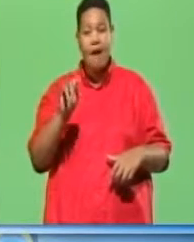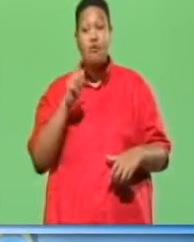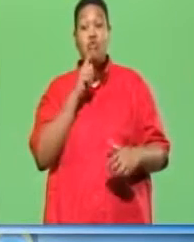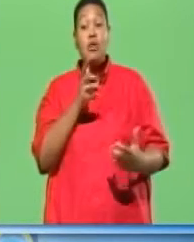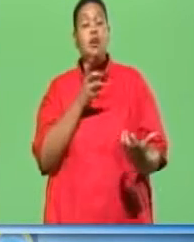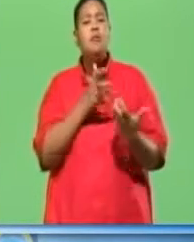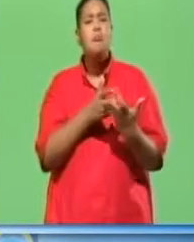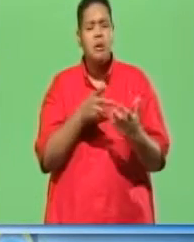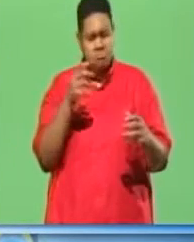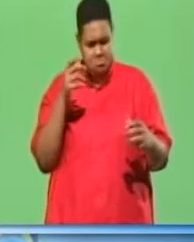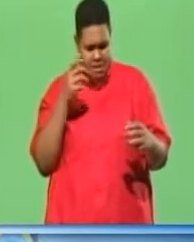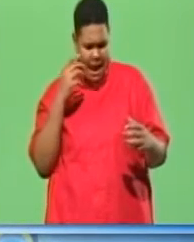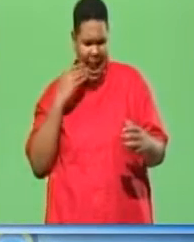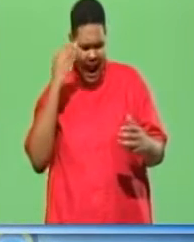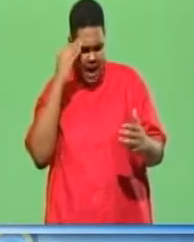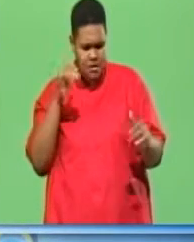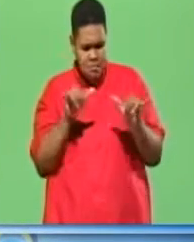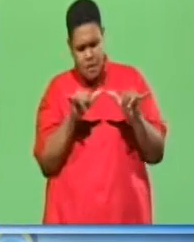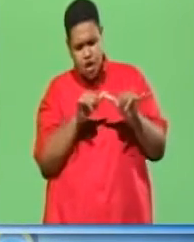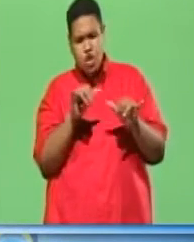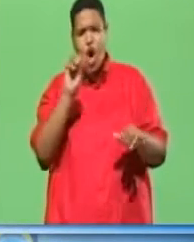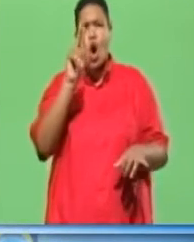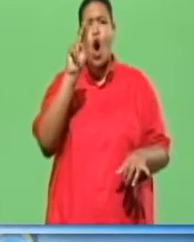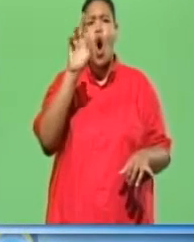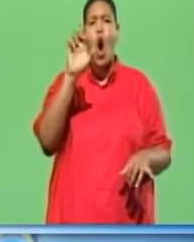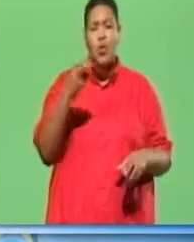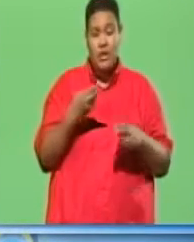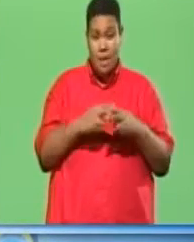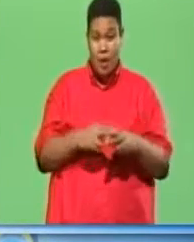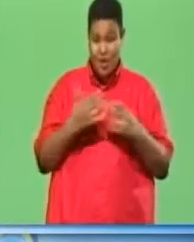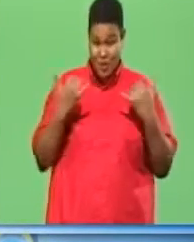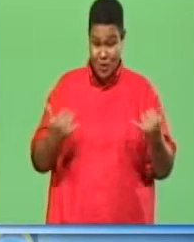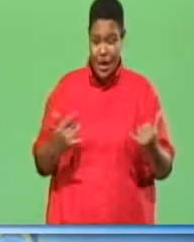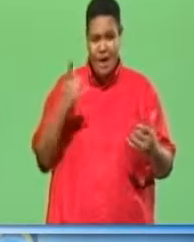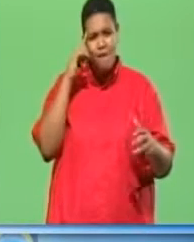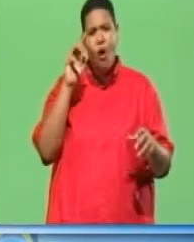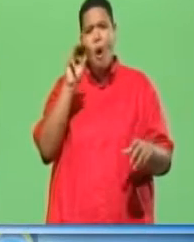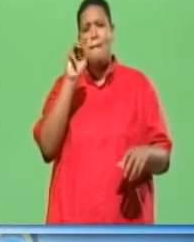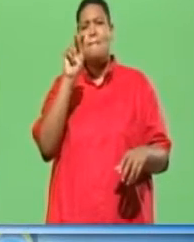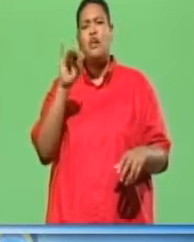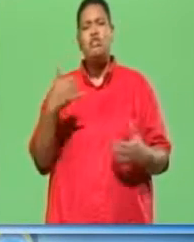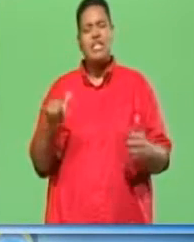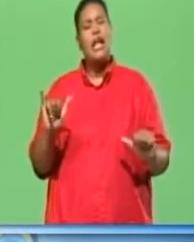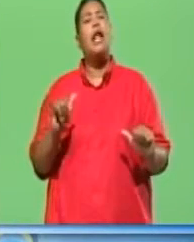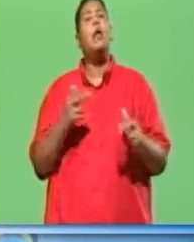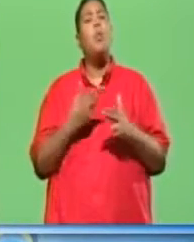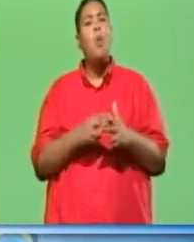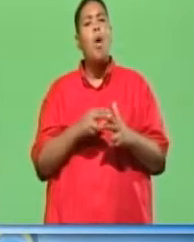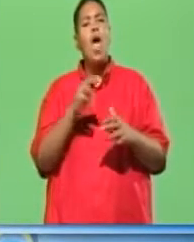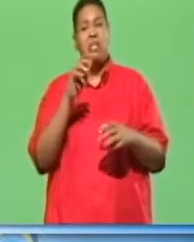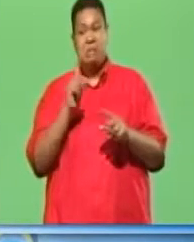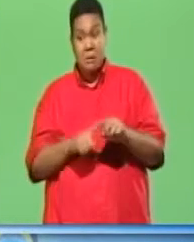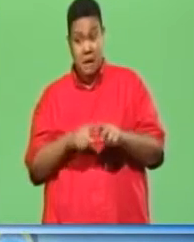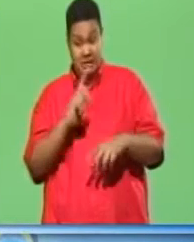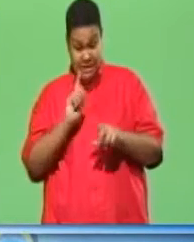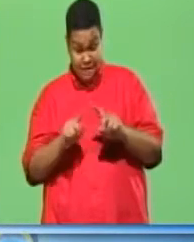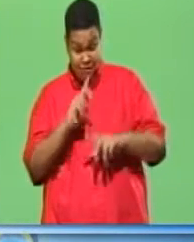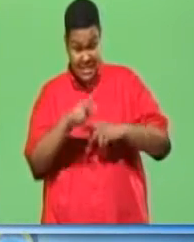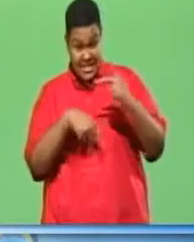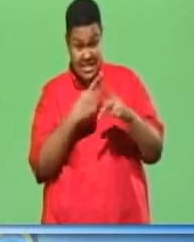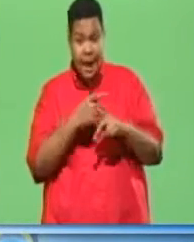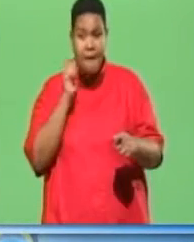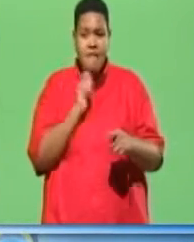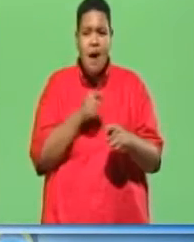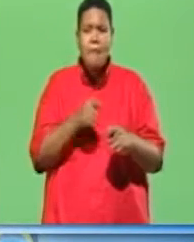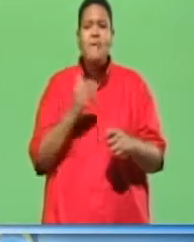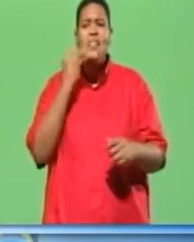head measured in ounces and pounds, even in these days of metrication. Depending on the type of hammer, the weight of the head